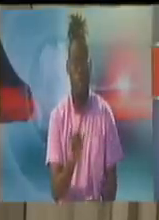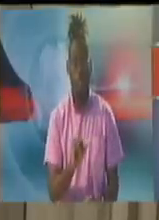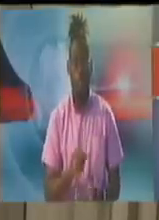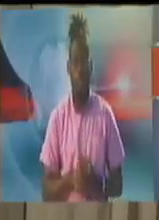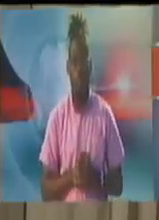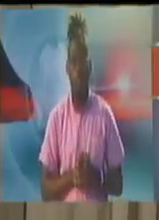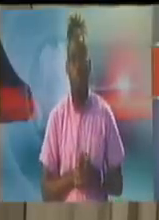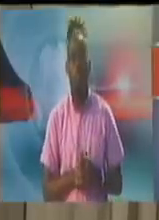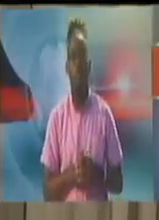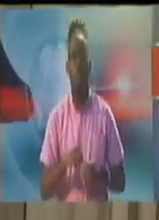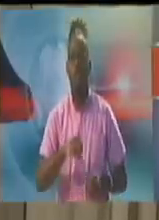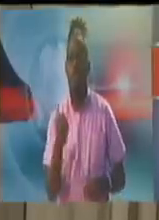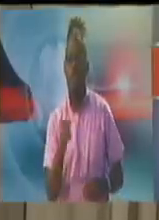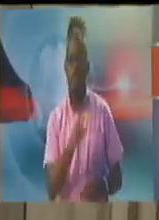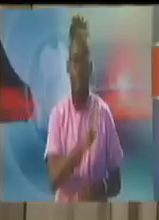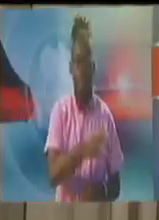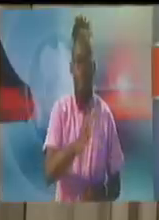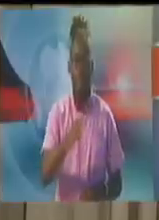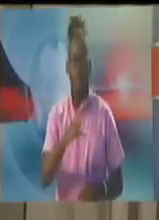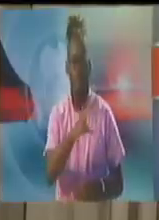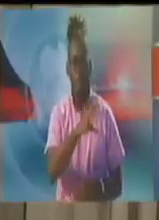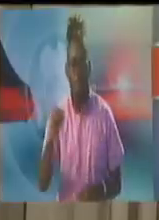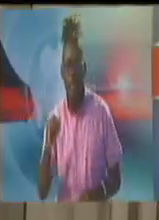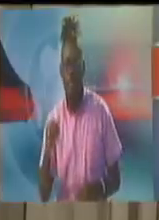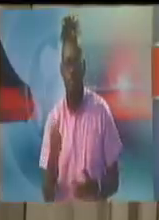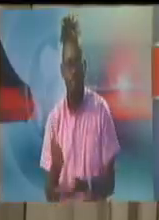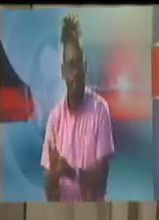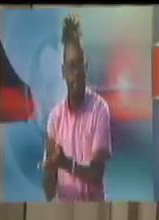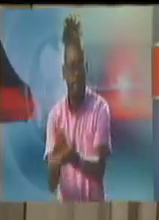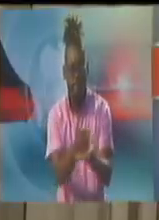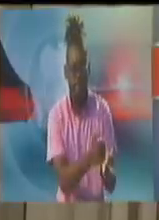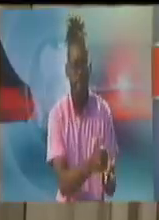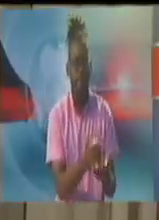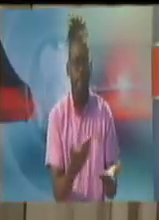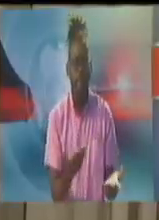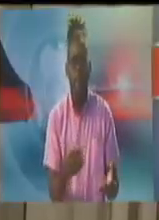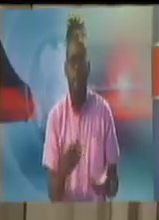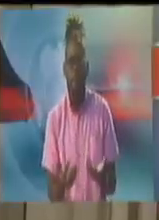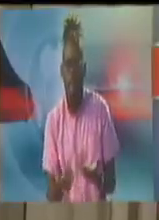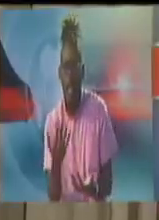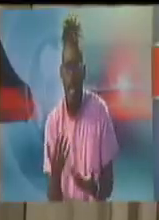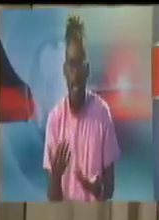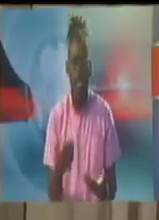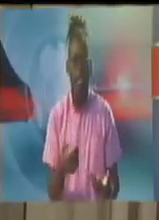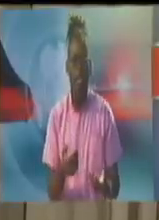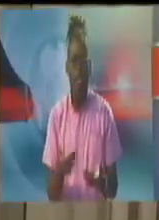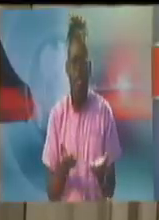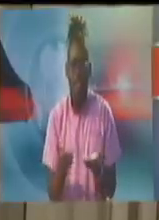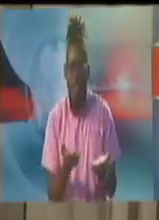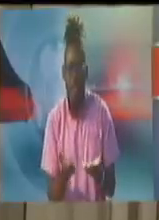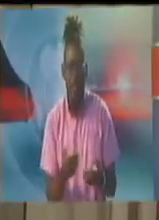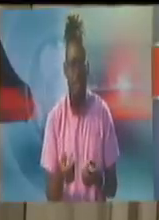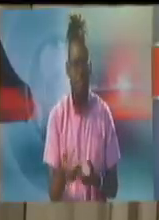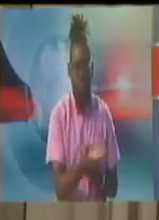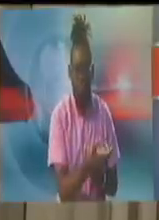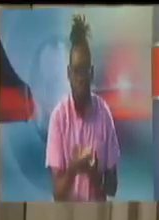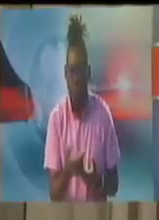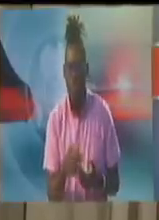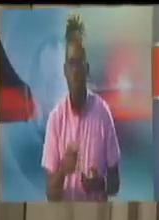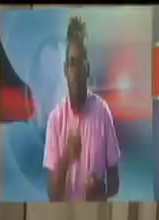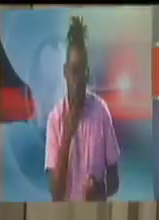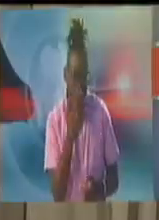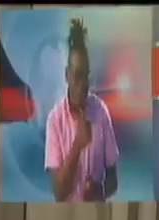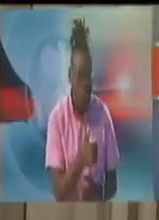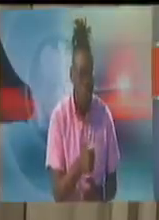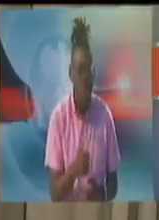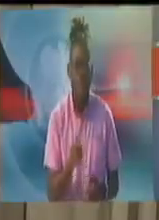companies providing us with the fire extinguishers, SafeTech, and some other companies. We then, and